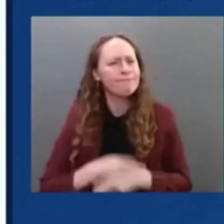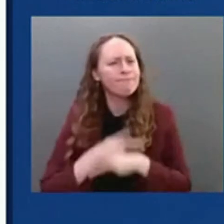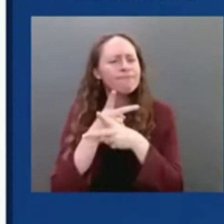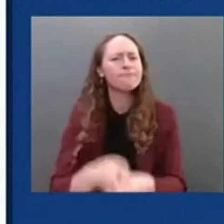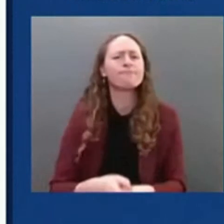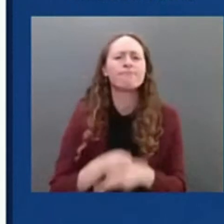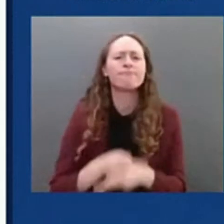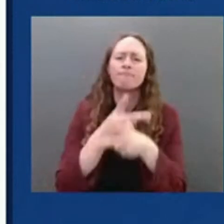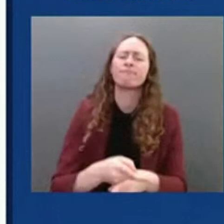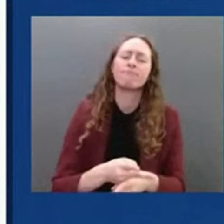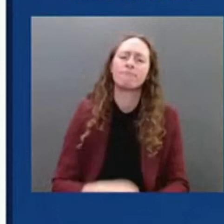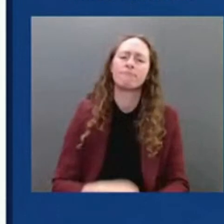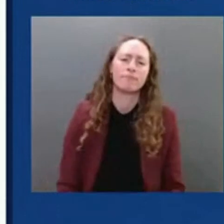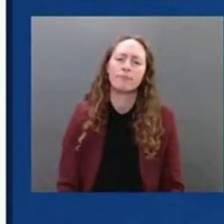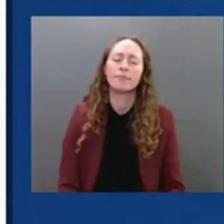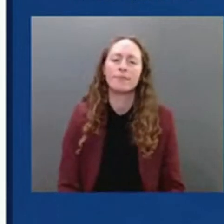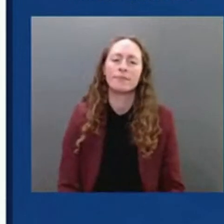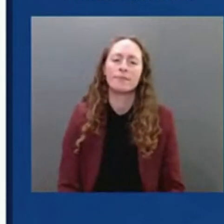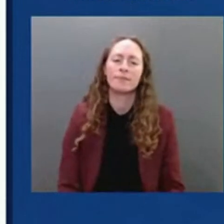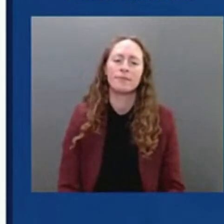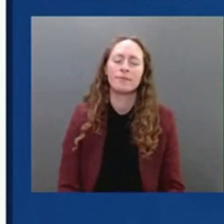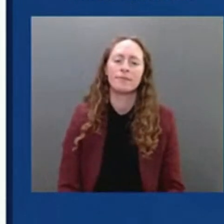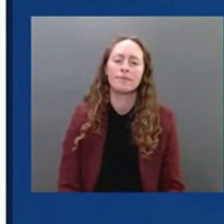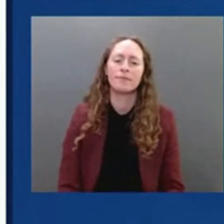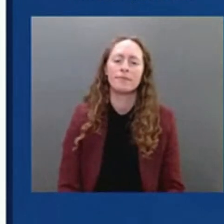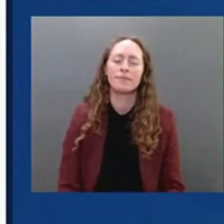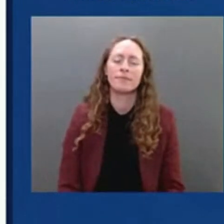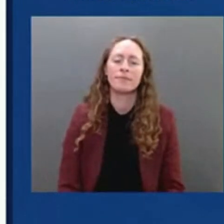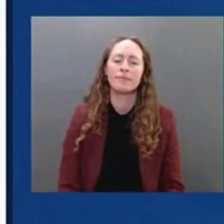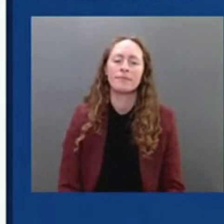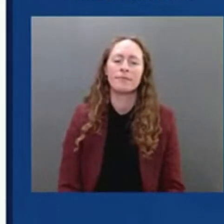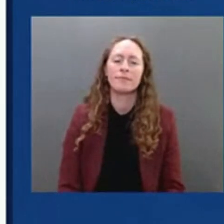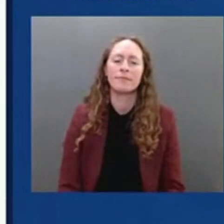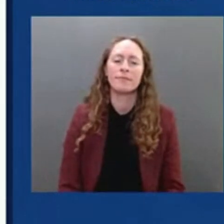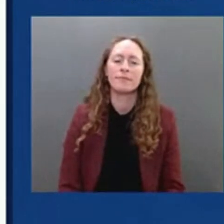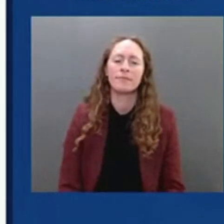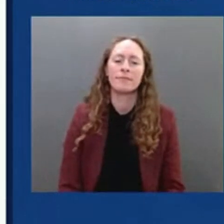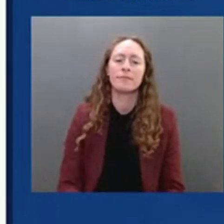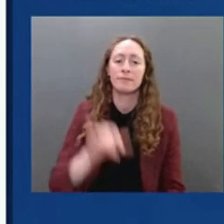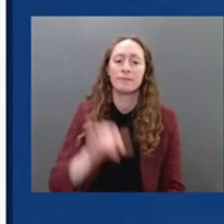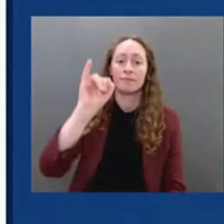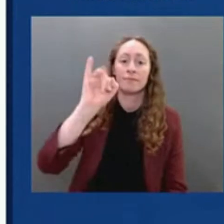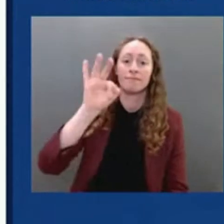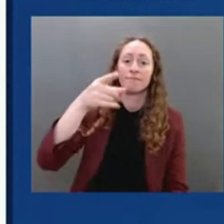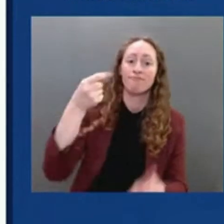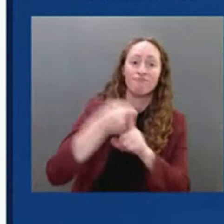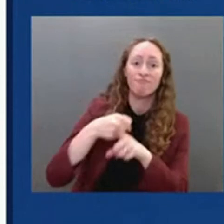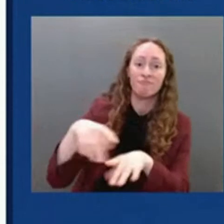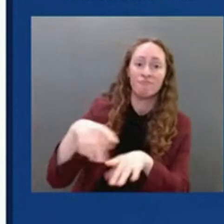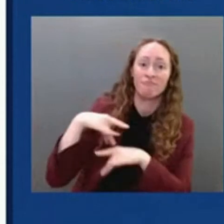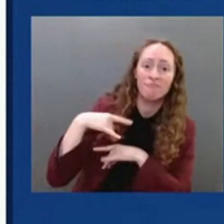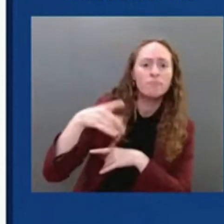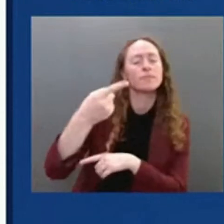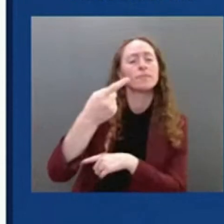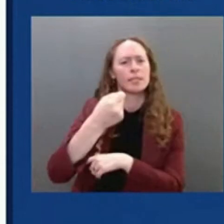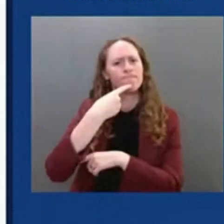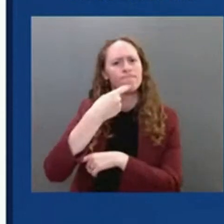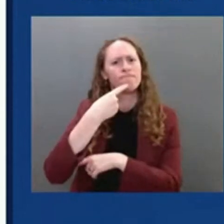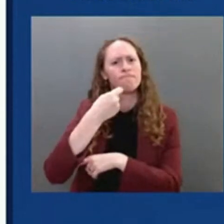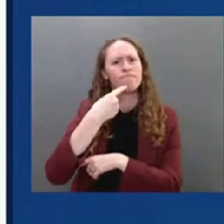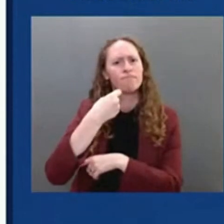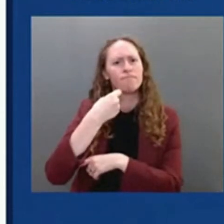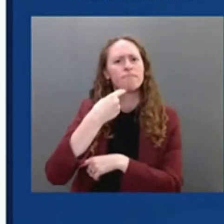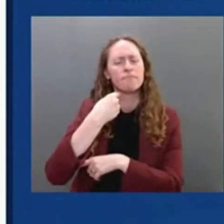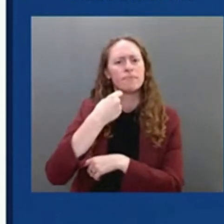are widely available, as you've heard from Dr. Jha. If you test positive for COVID-19, talk to a